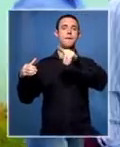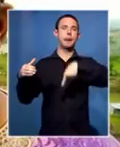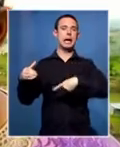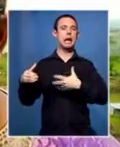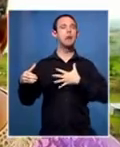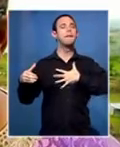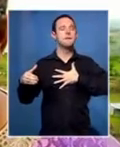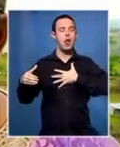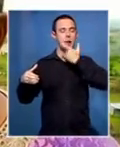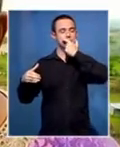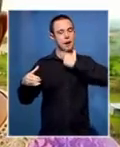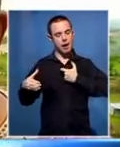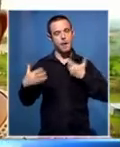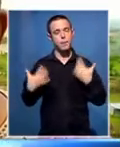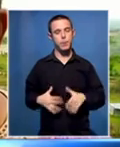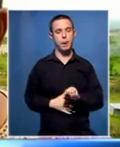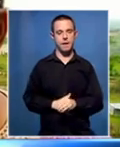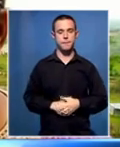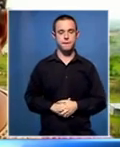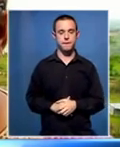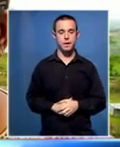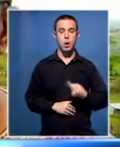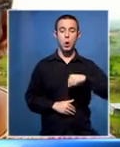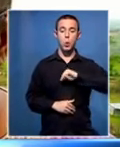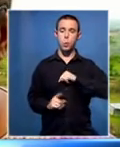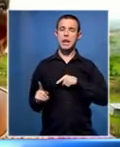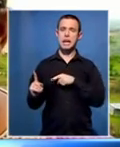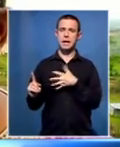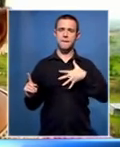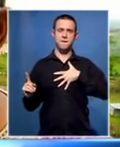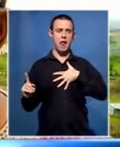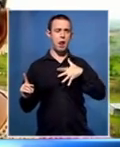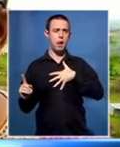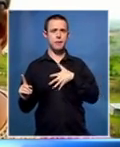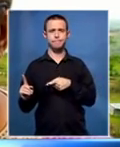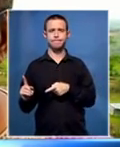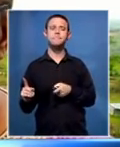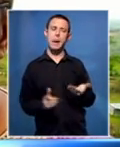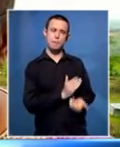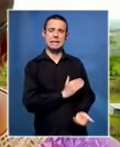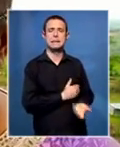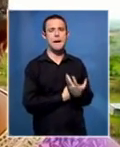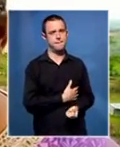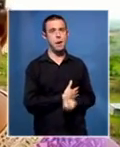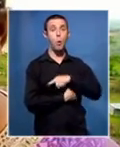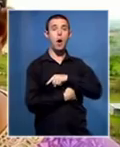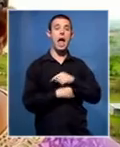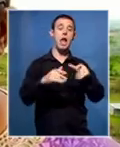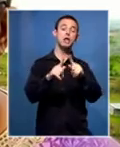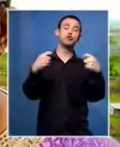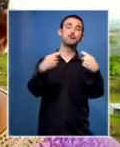void. The passing away of Inkosi Mzimela has left a void in traditional